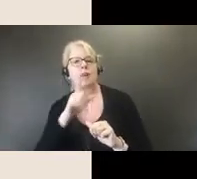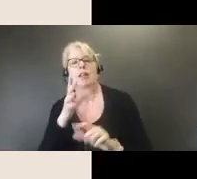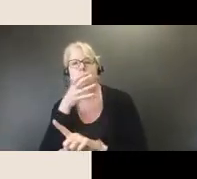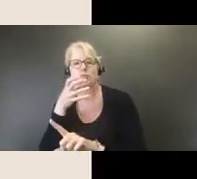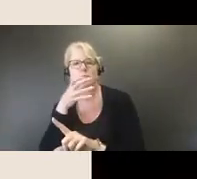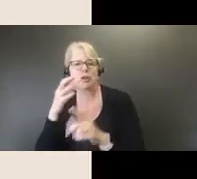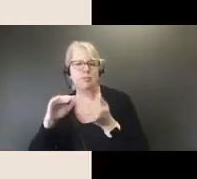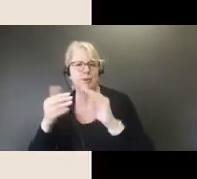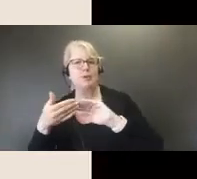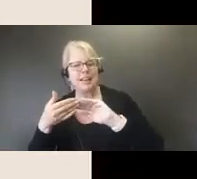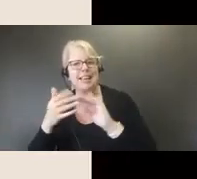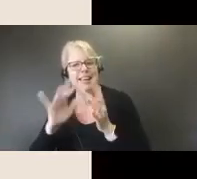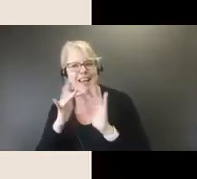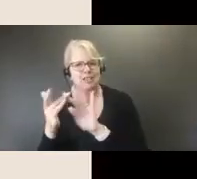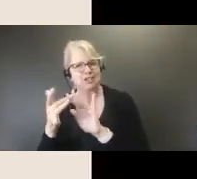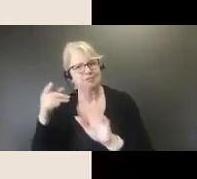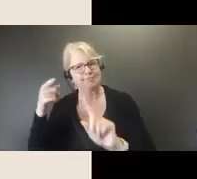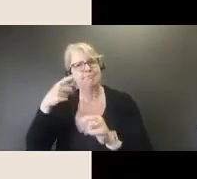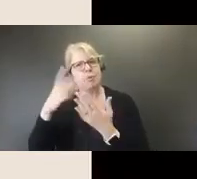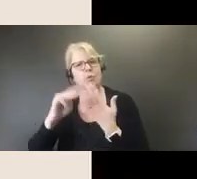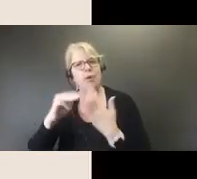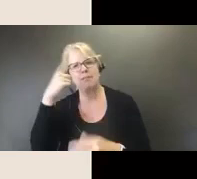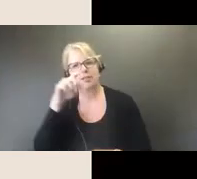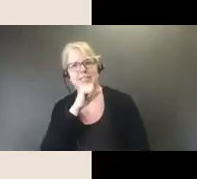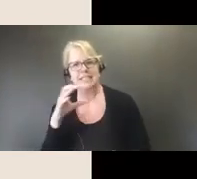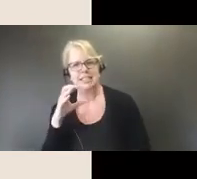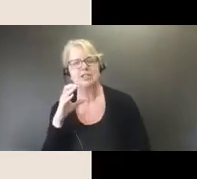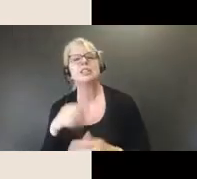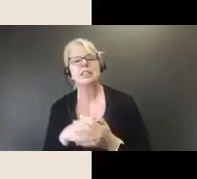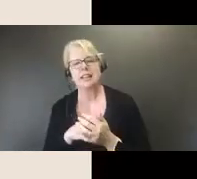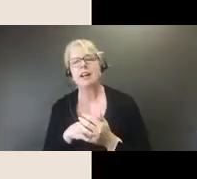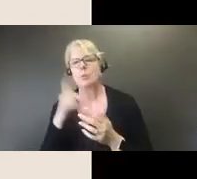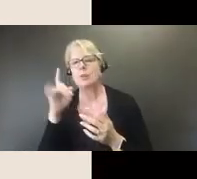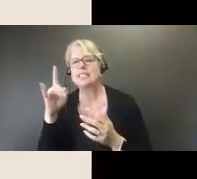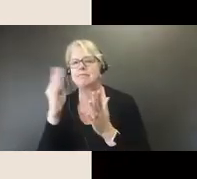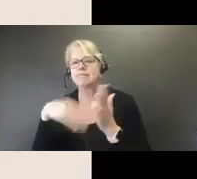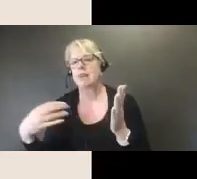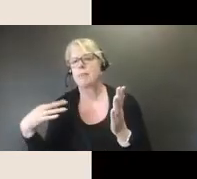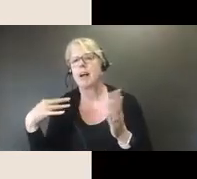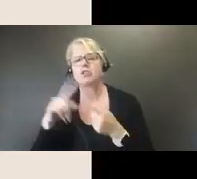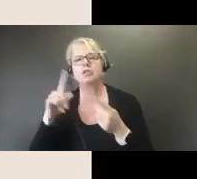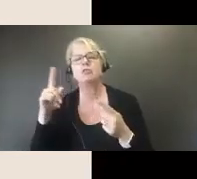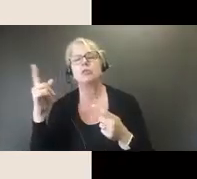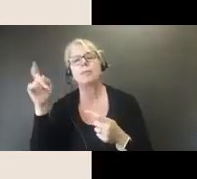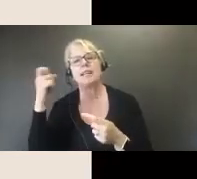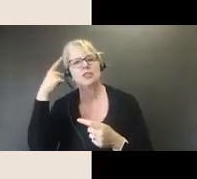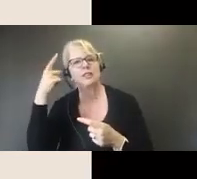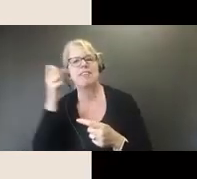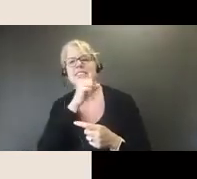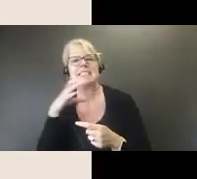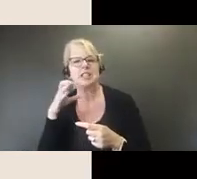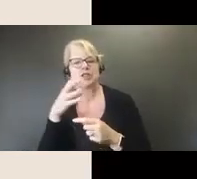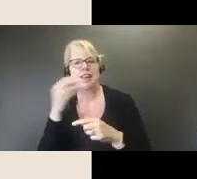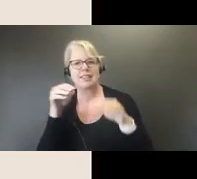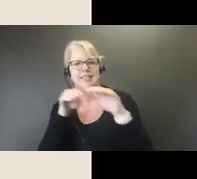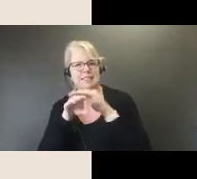is a program for seniors. We did an application to the Ministry of Seniors and Accessibility,